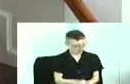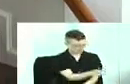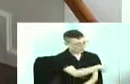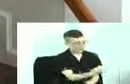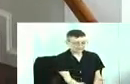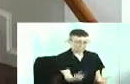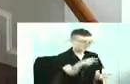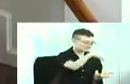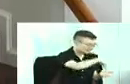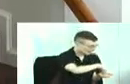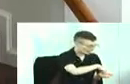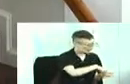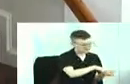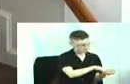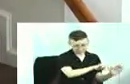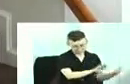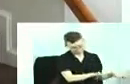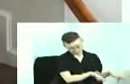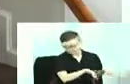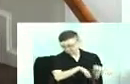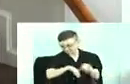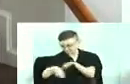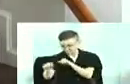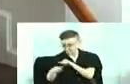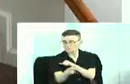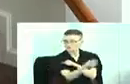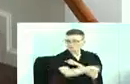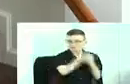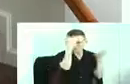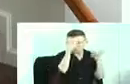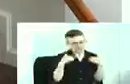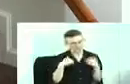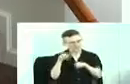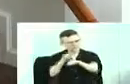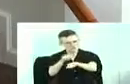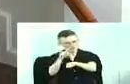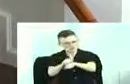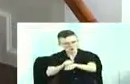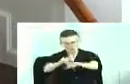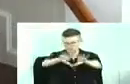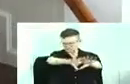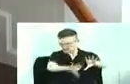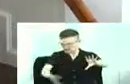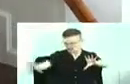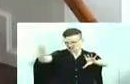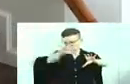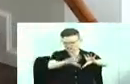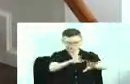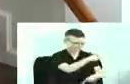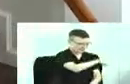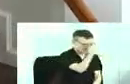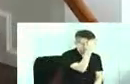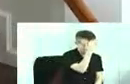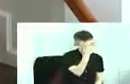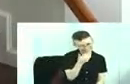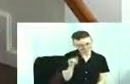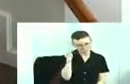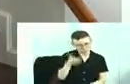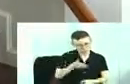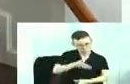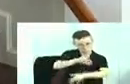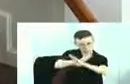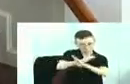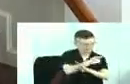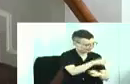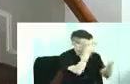and they head off. They don't know as they wander. There's this big stone that has been put in front of the tomb, and they know that it's going to be a hindrance, and they